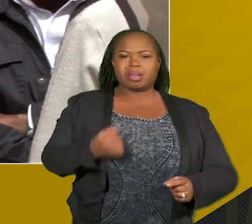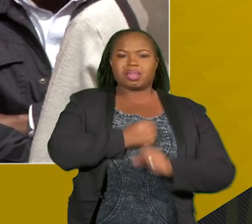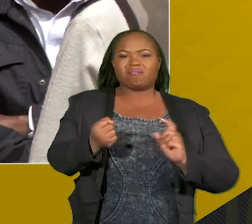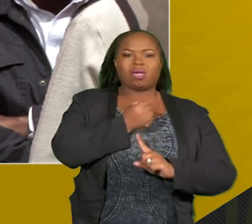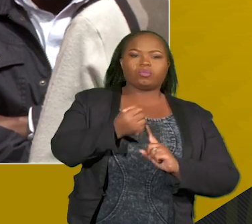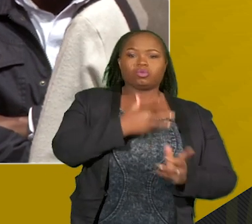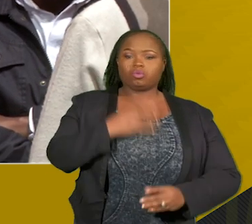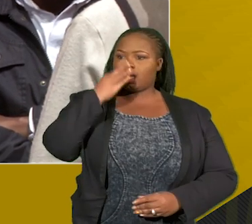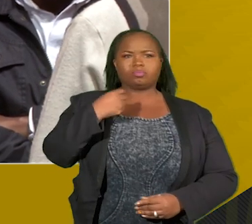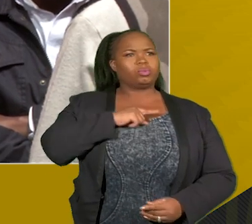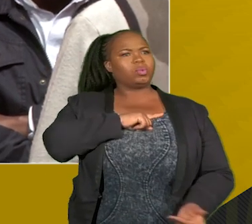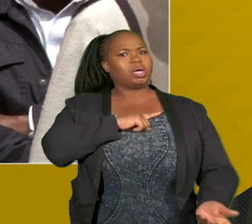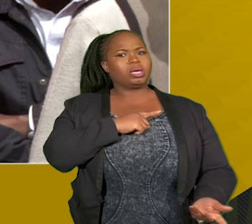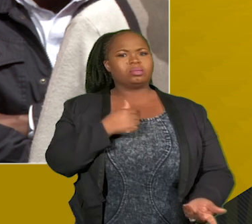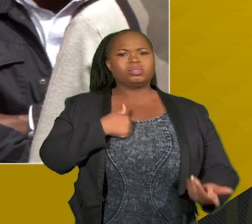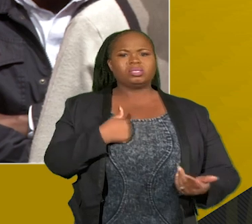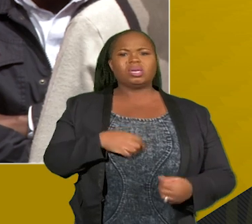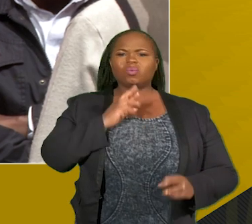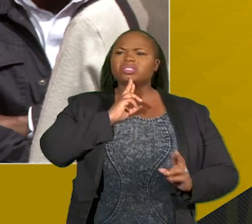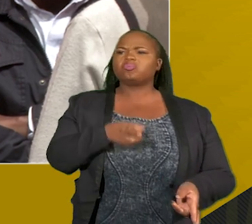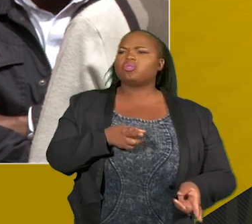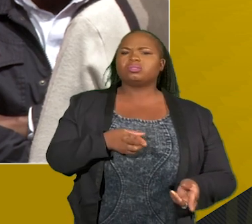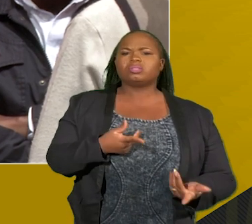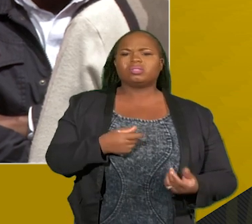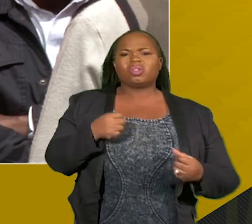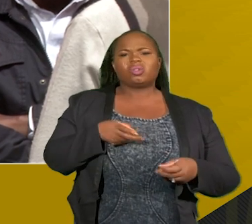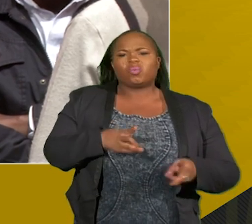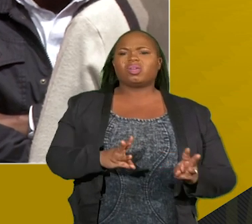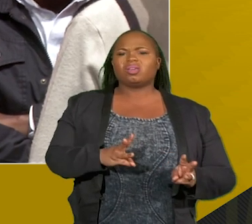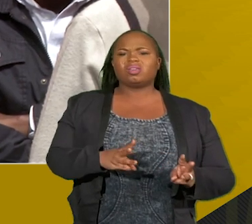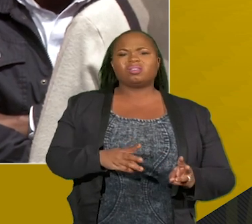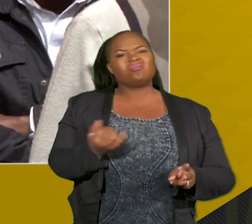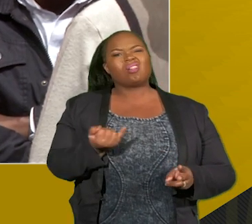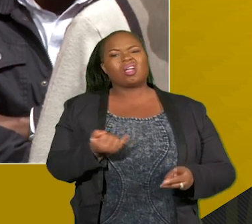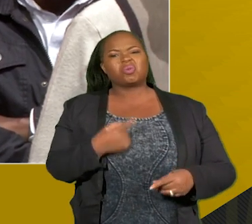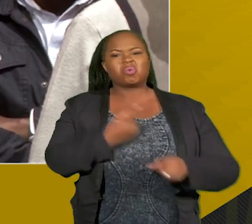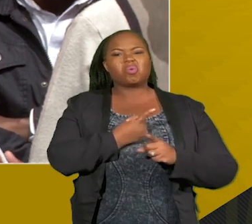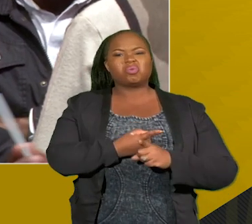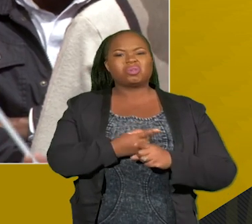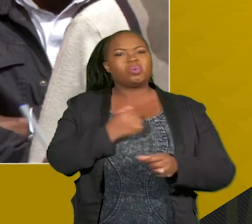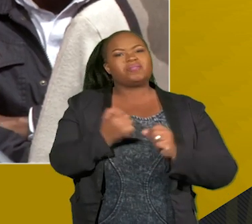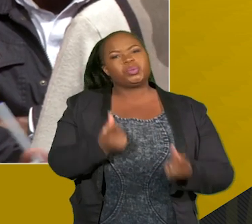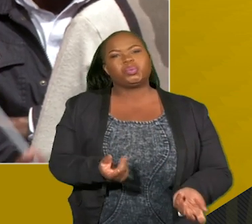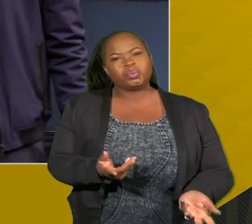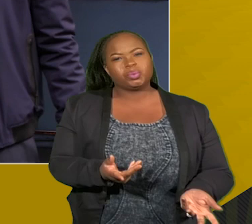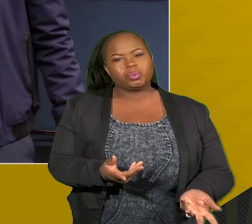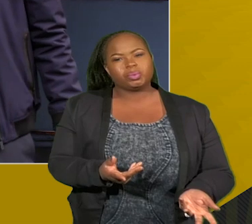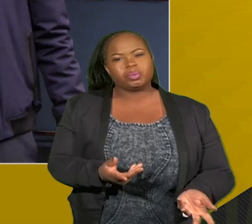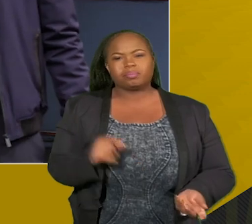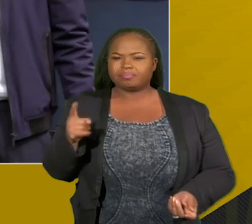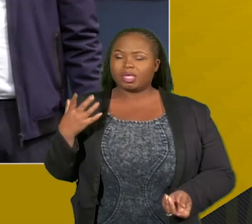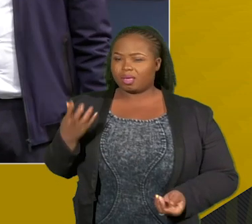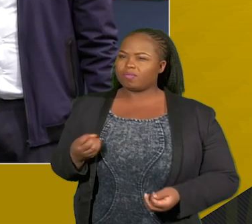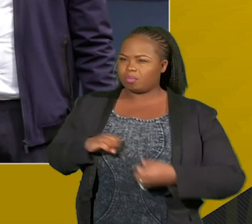And if you're going to ask me why, I'm actually going to answer in a way that would tell you, Wootsie, this is why I won't do it.